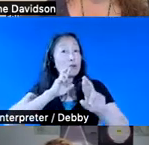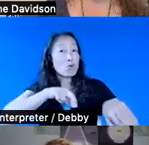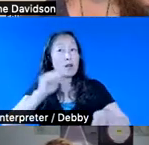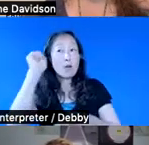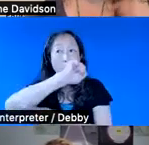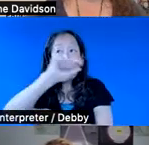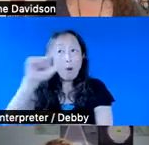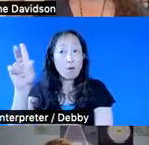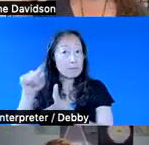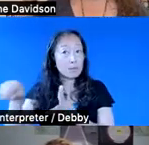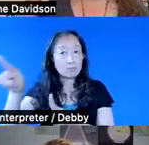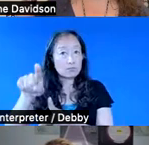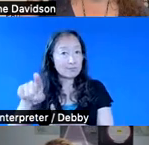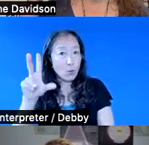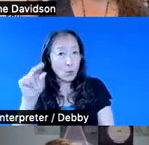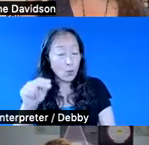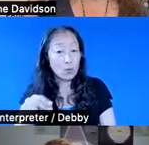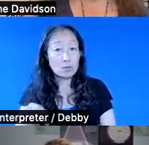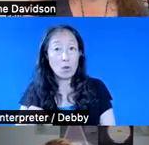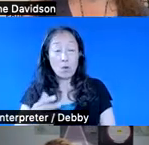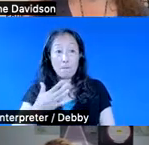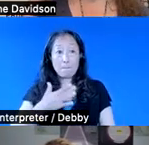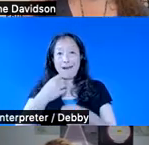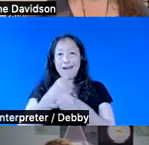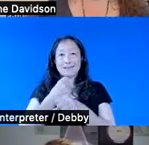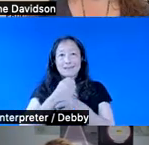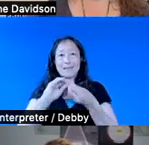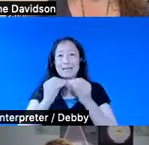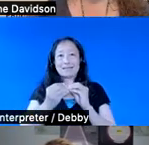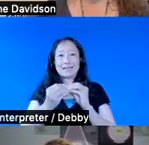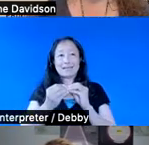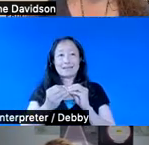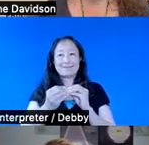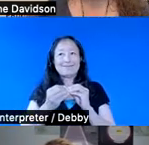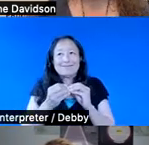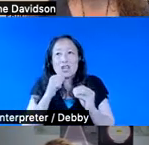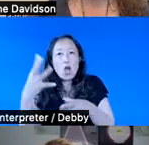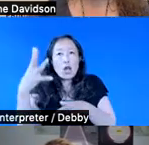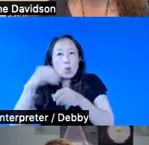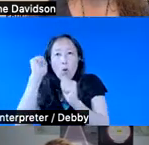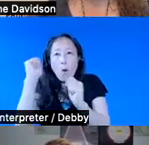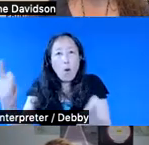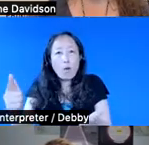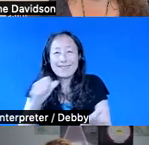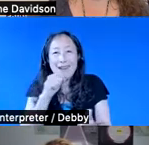right? So even the statistic on me alone is inaccurate. So statistics are one of those things that we